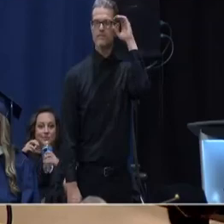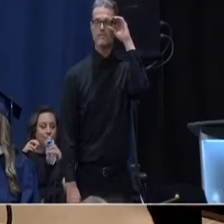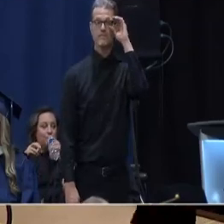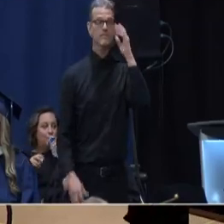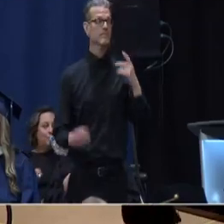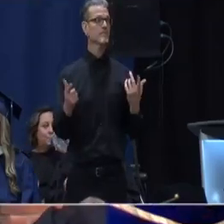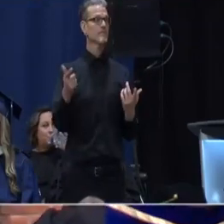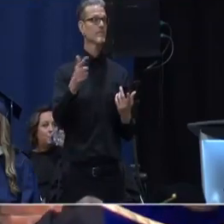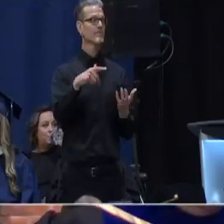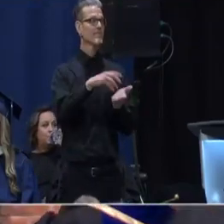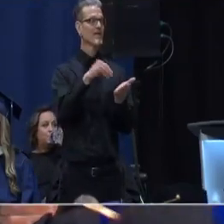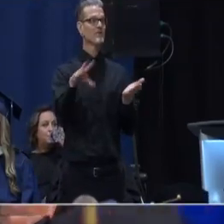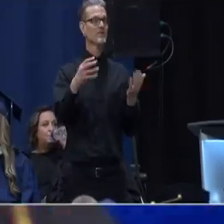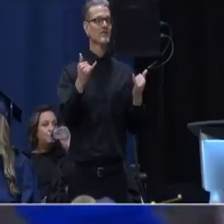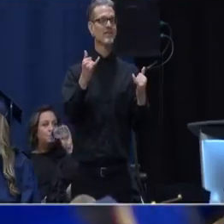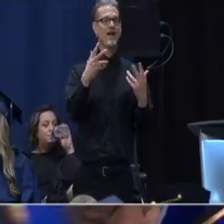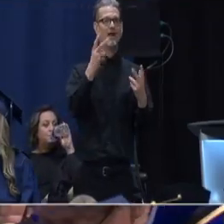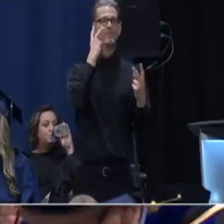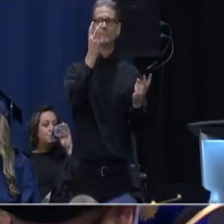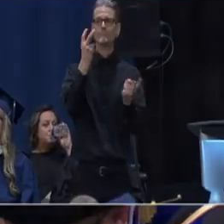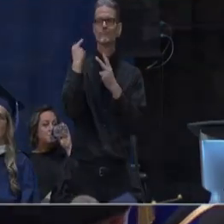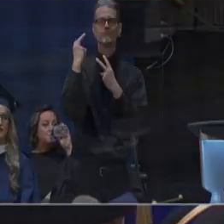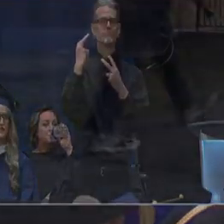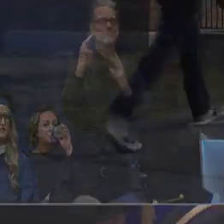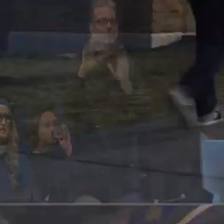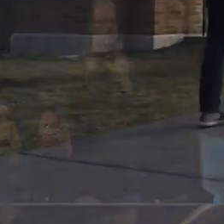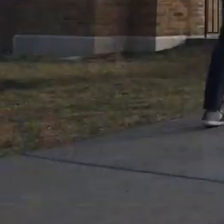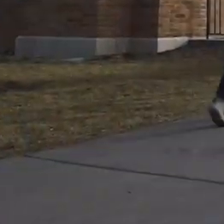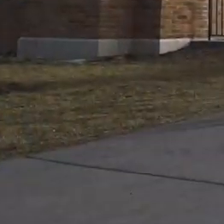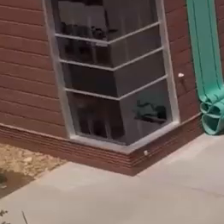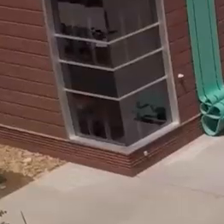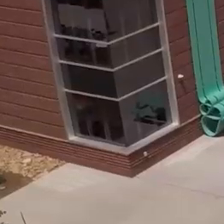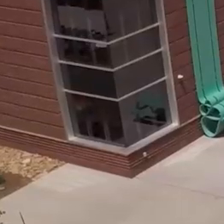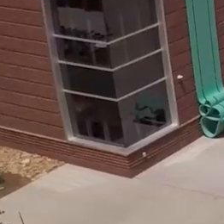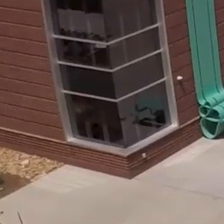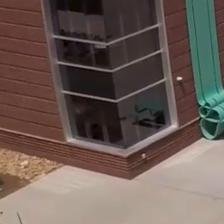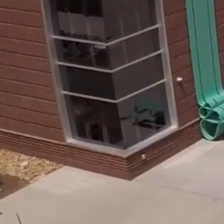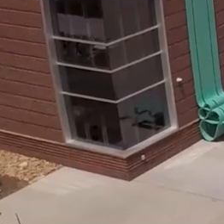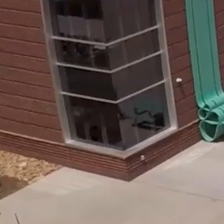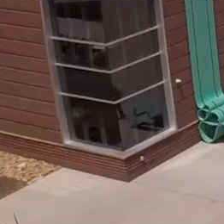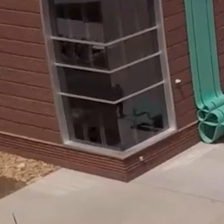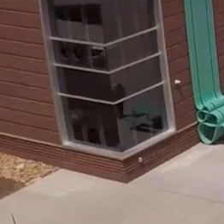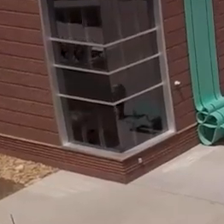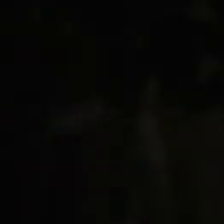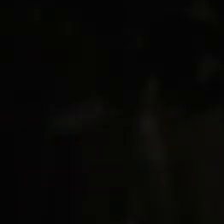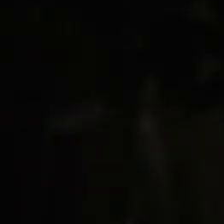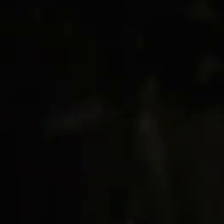Graduates, let's look back on a few highlights from the past year.